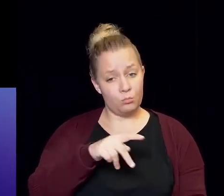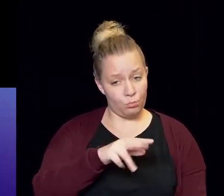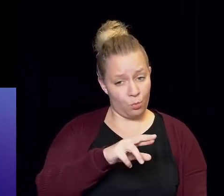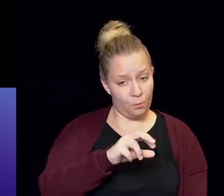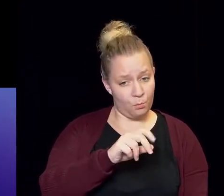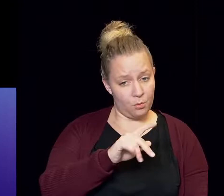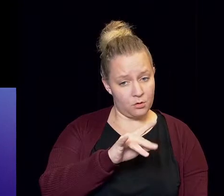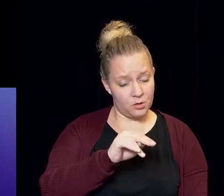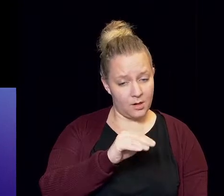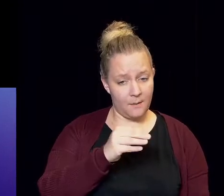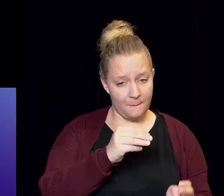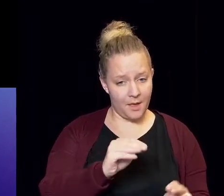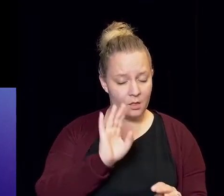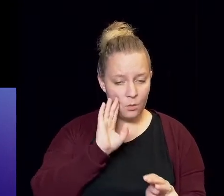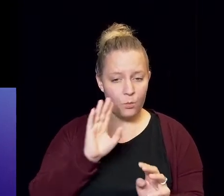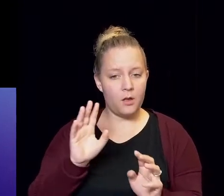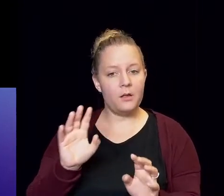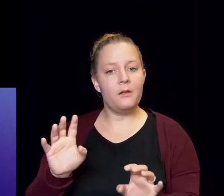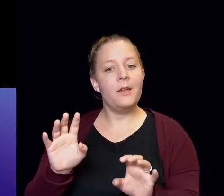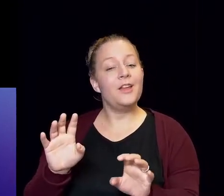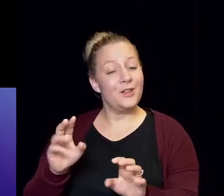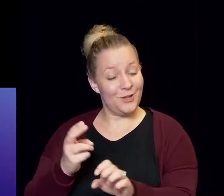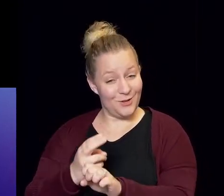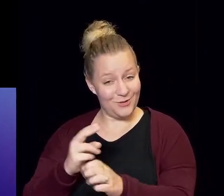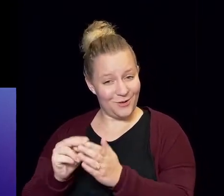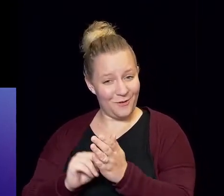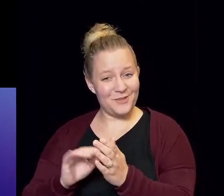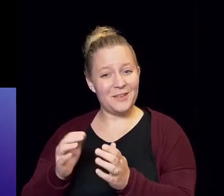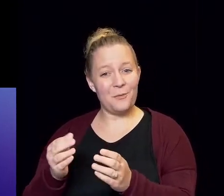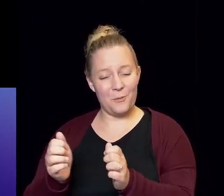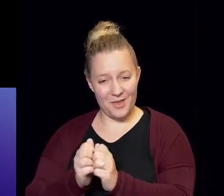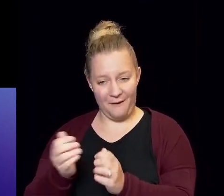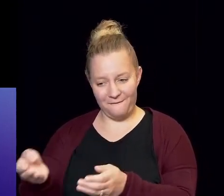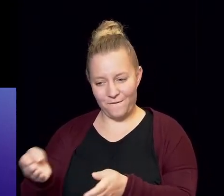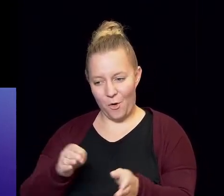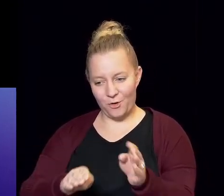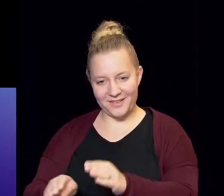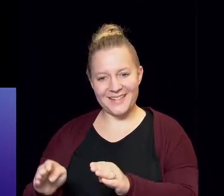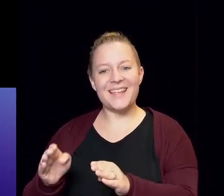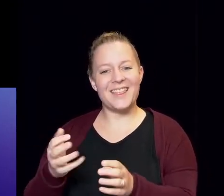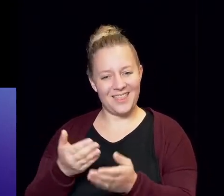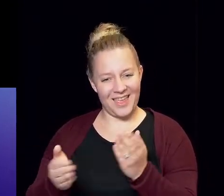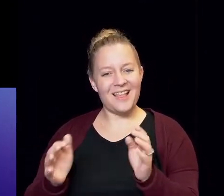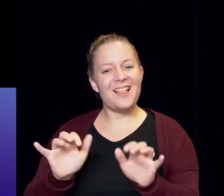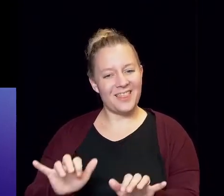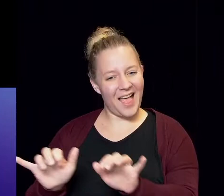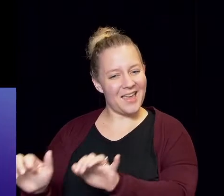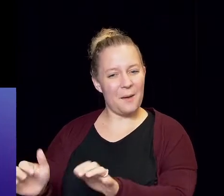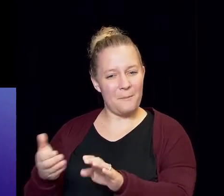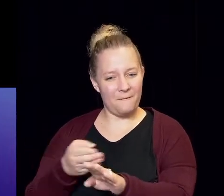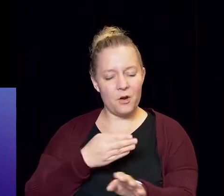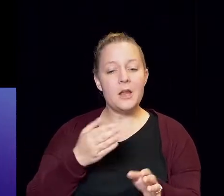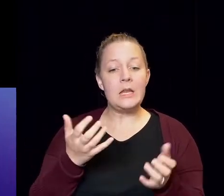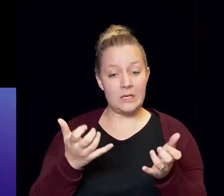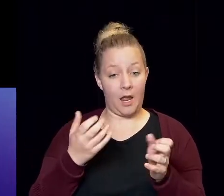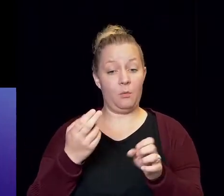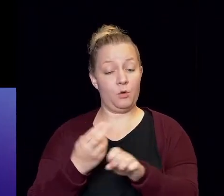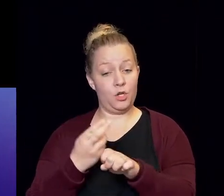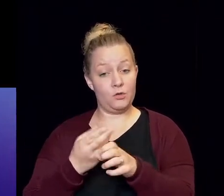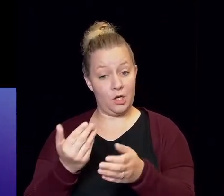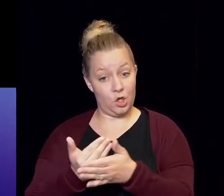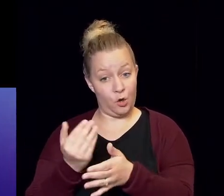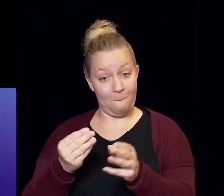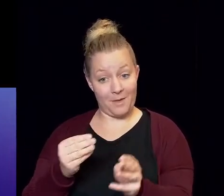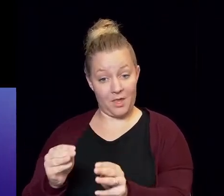method, and we're going to take notes in a foldable just like we did with that one. However, today we're going to work with a new method called the equation